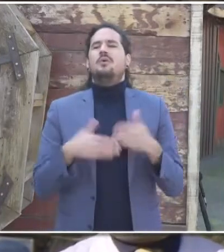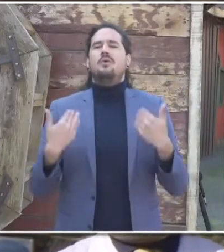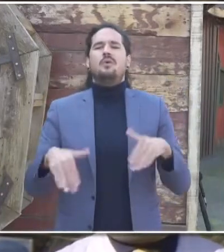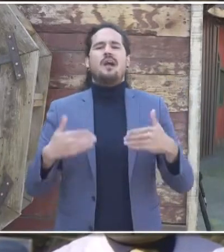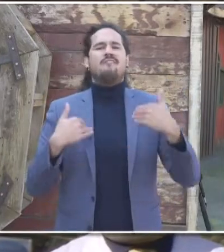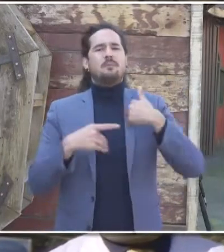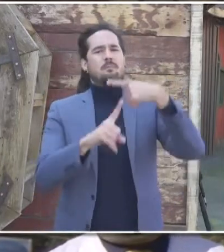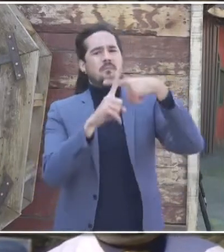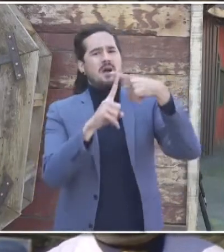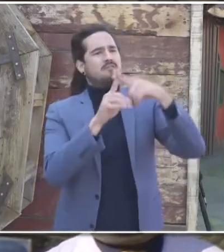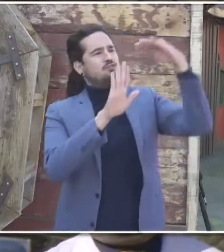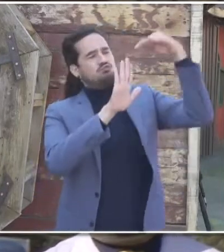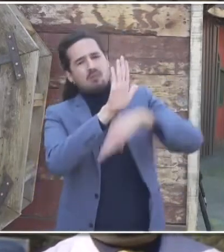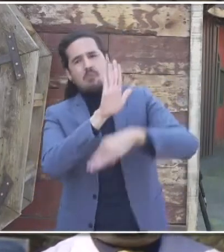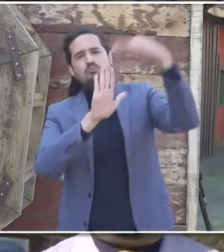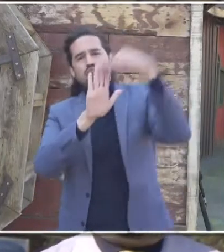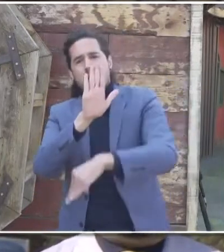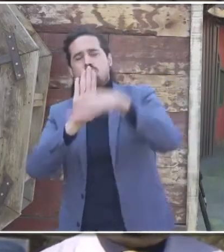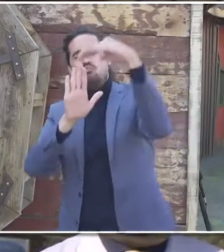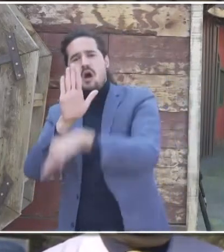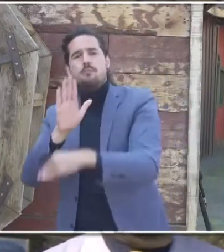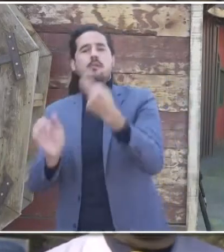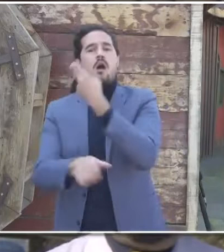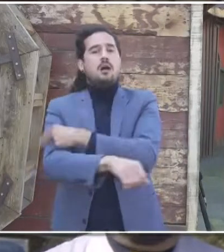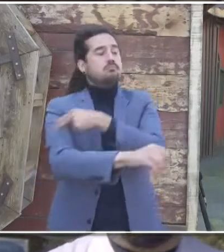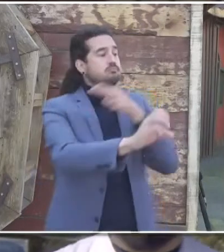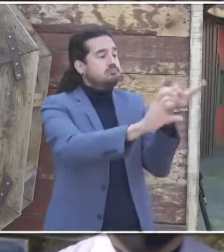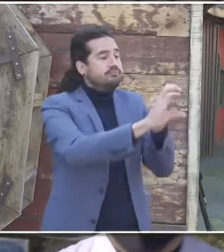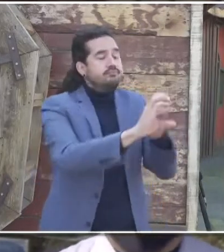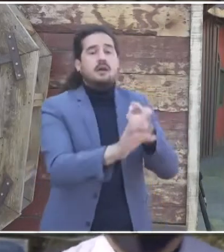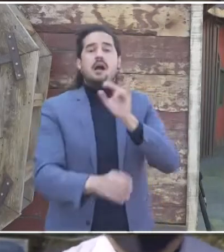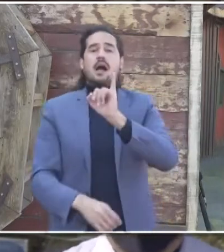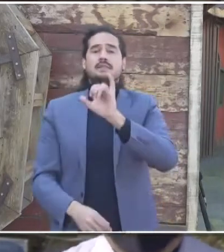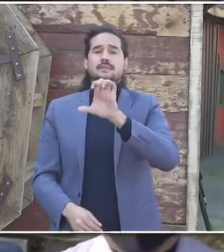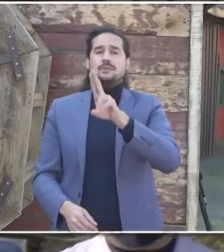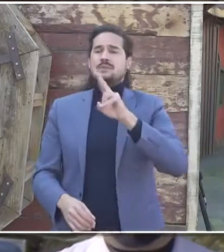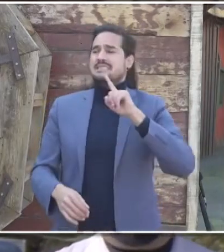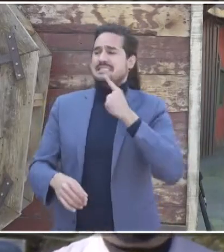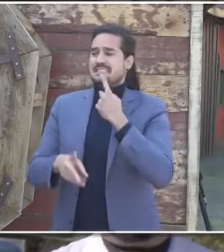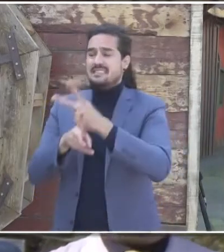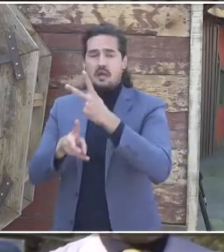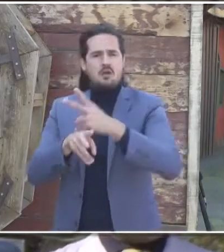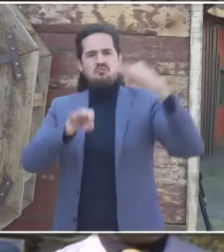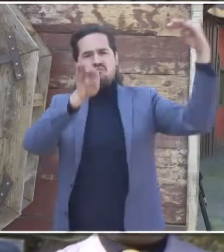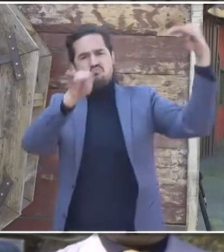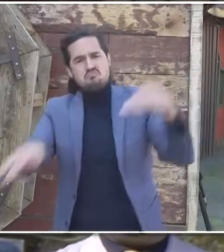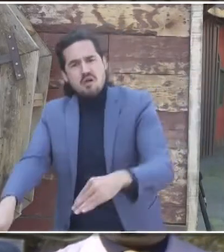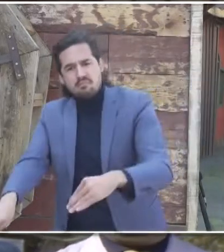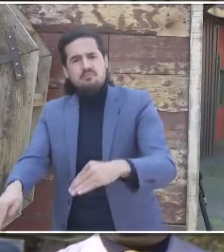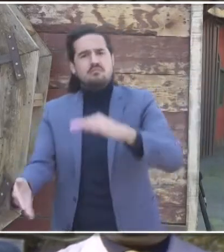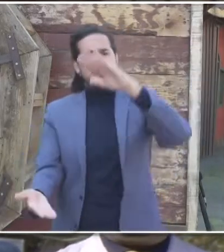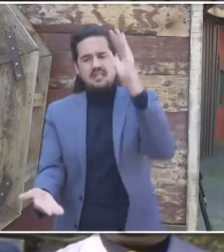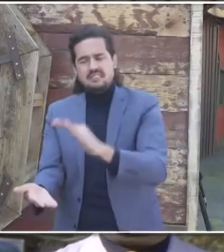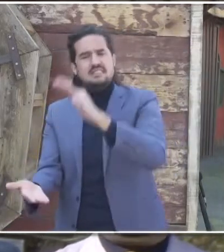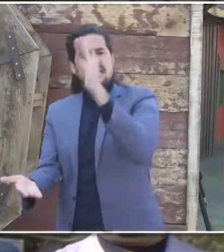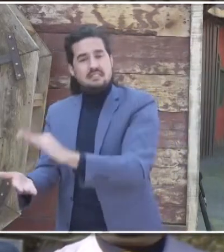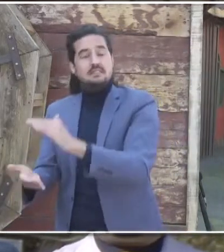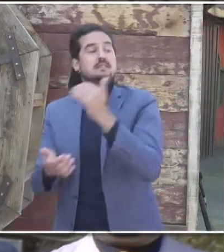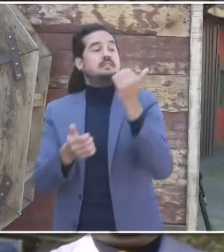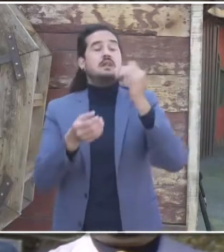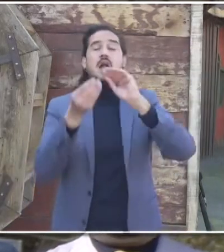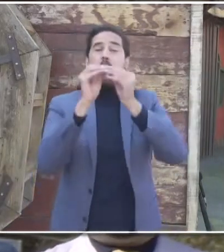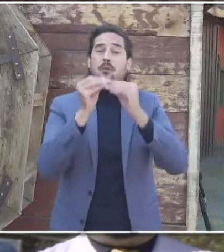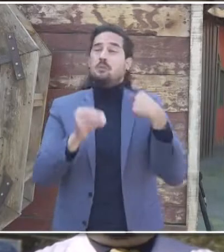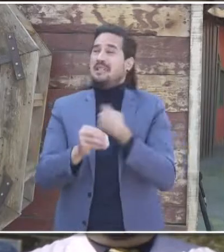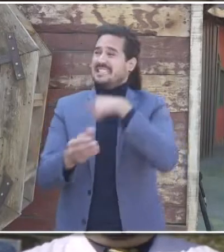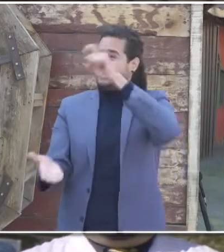to ICUs and issues related to hospitalizations trending and moving in the right direction allowed us to lift that stay-at-home order in the state, and